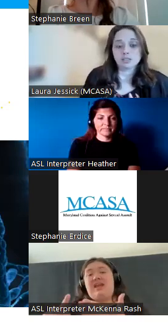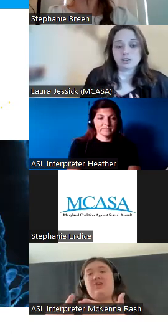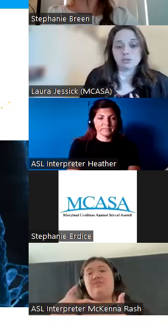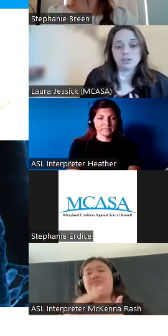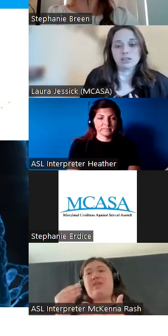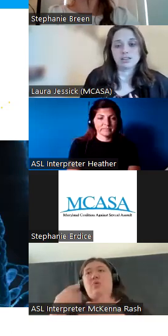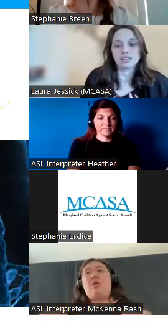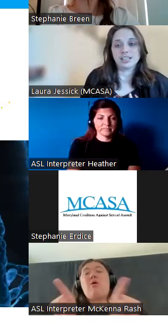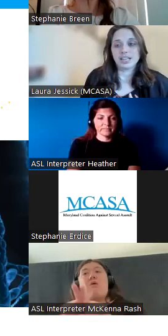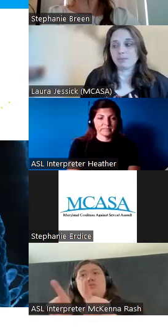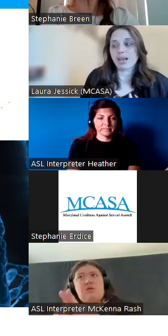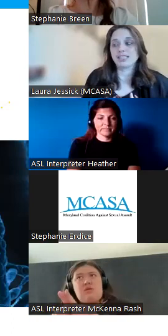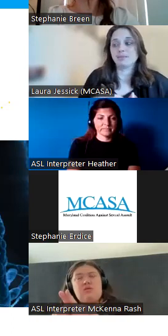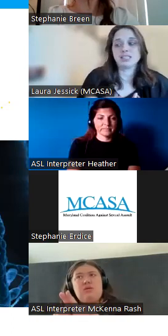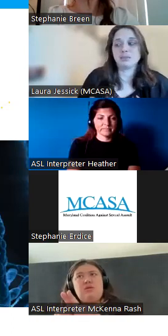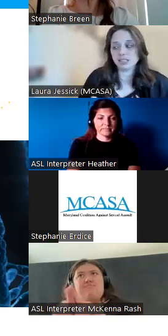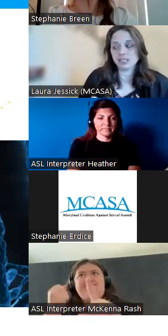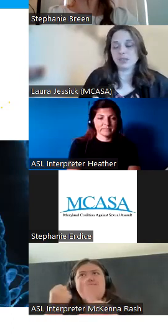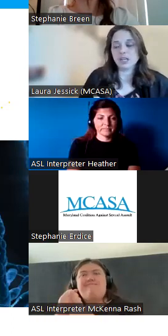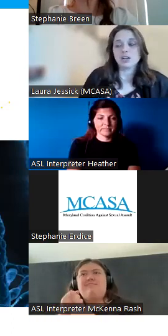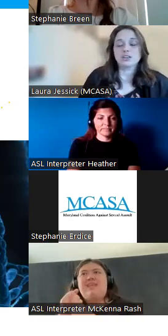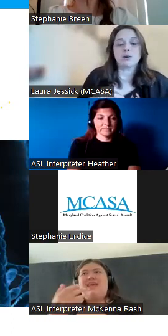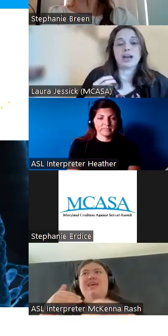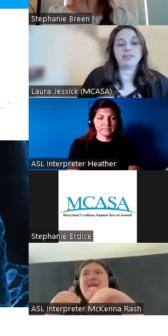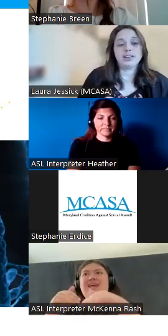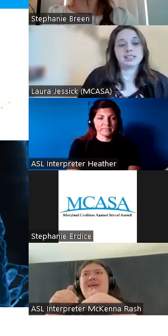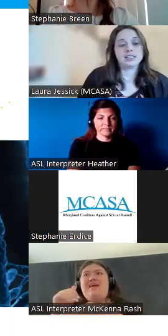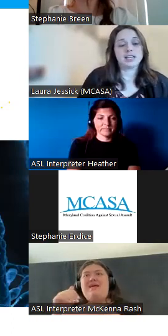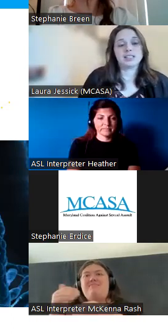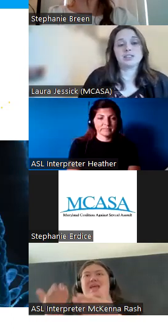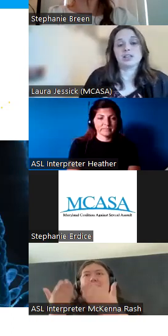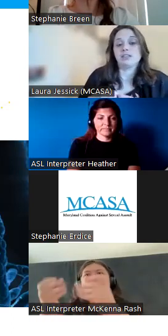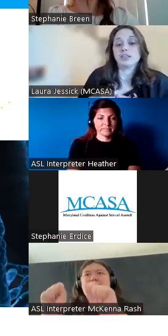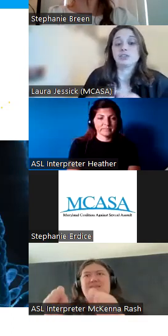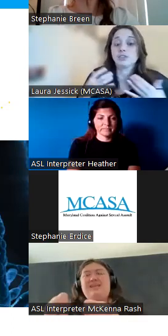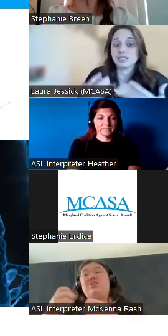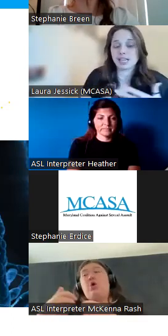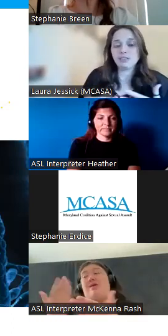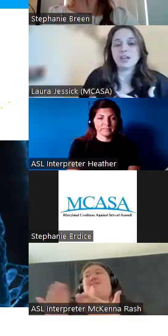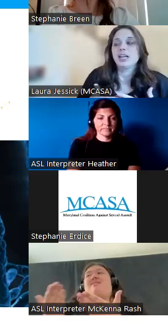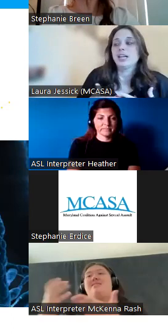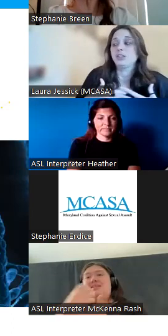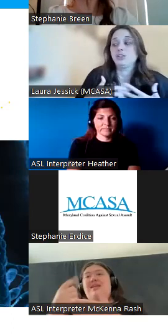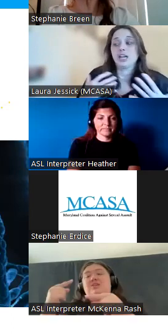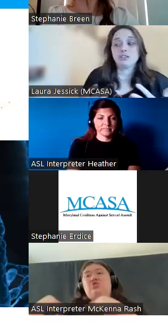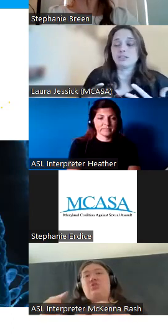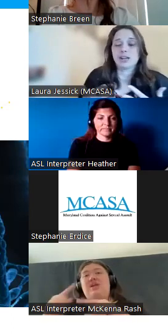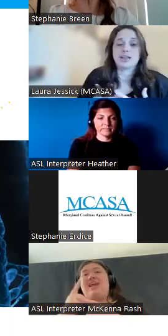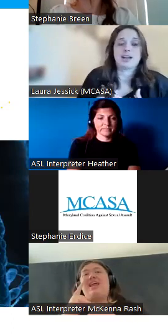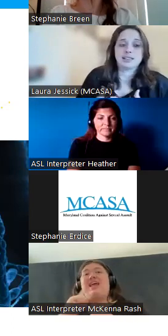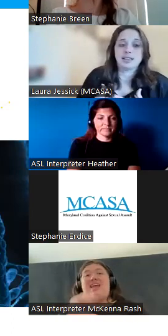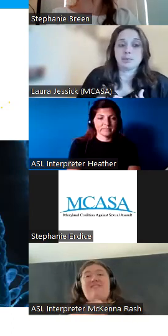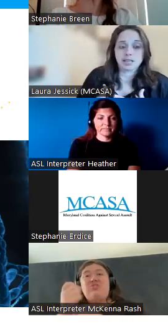would also impact admissibility. So evidence that is collected during an official safe is